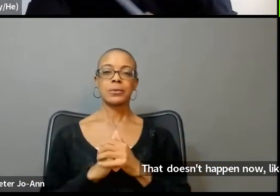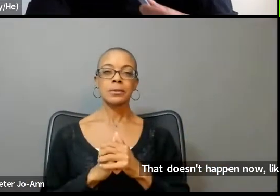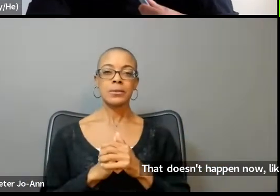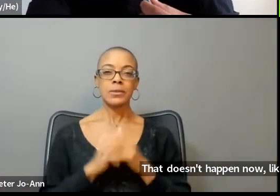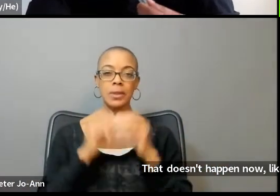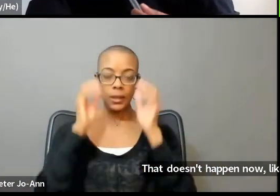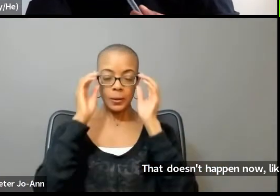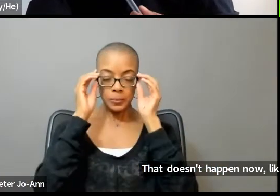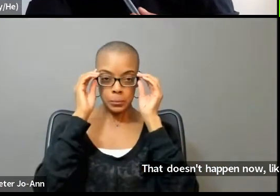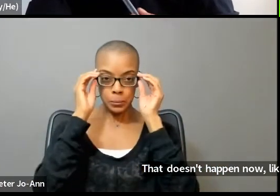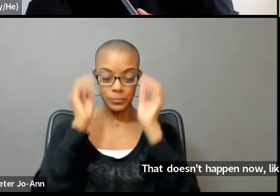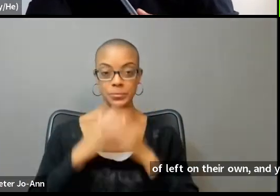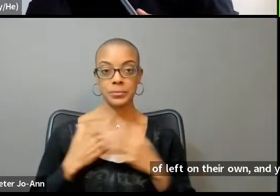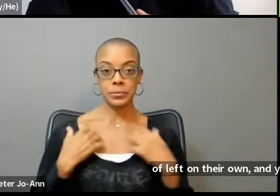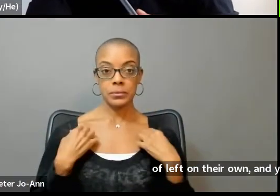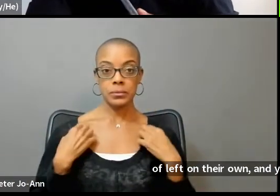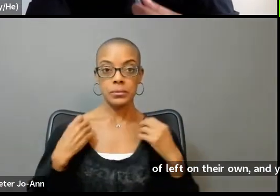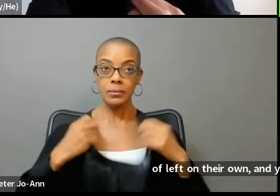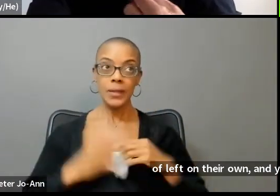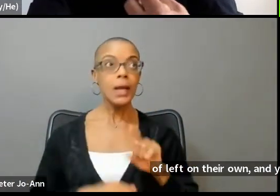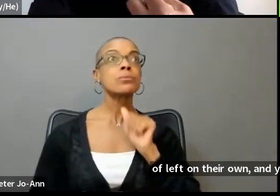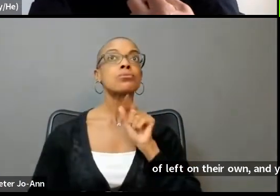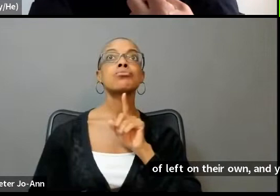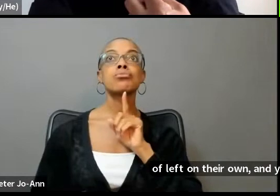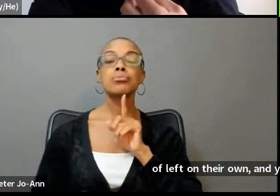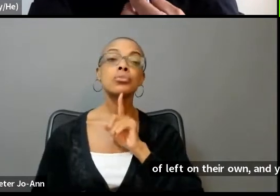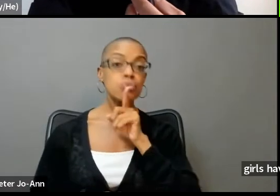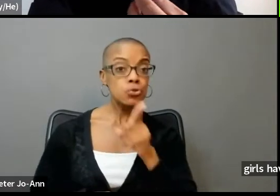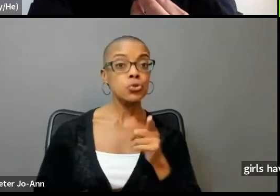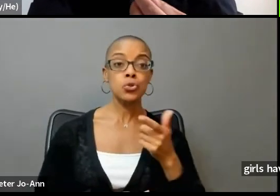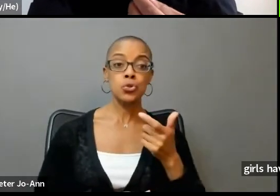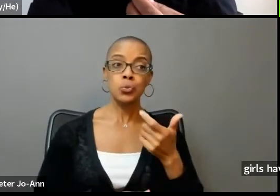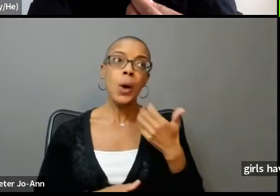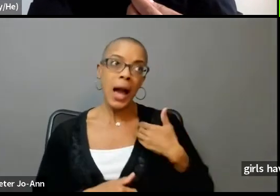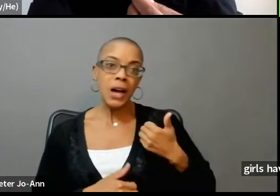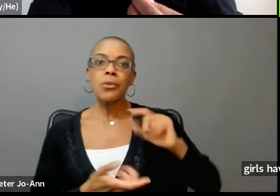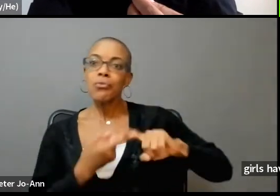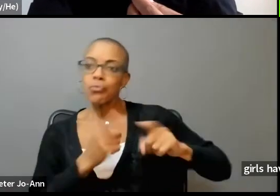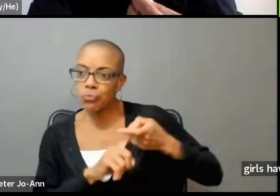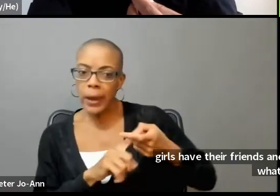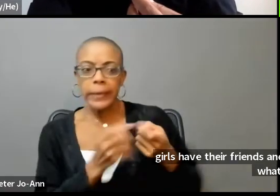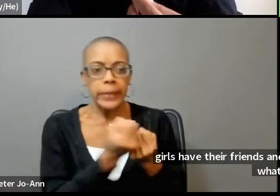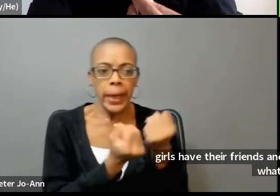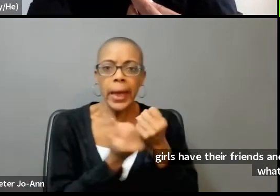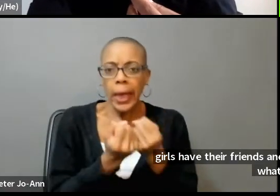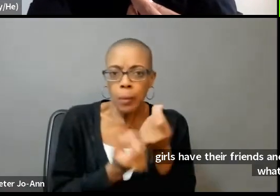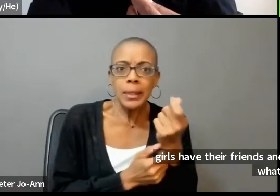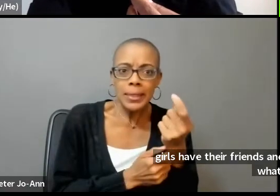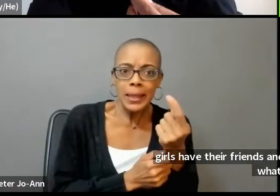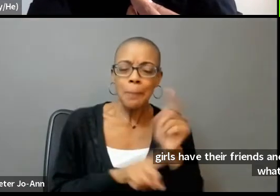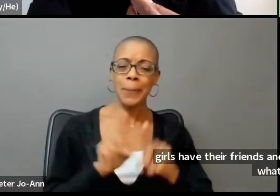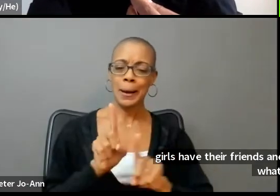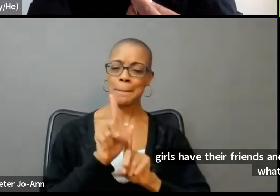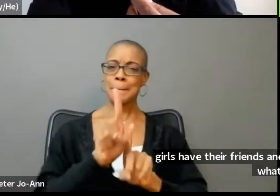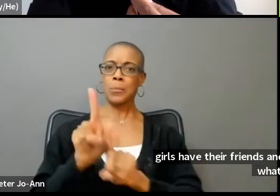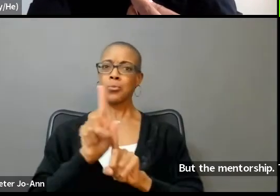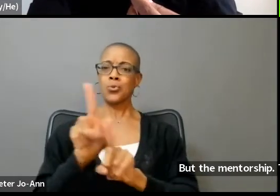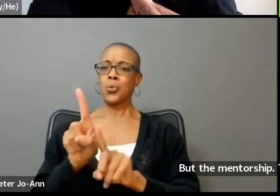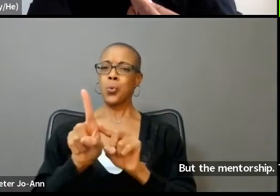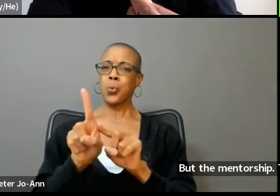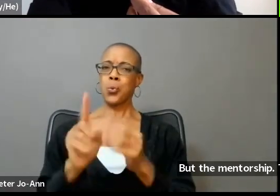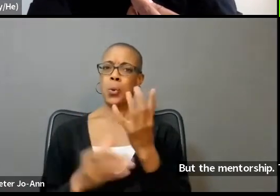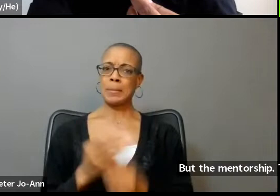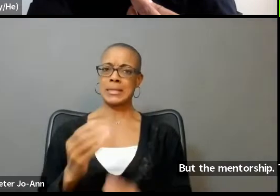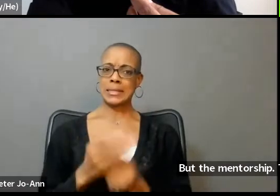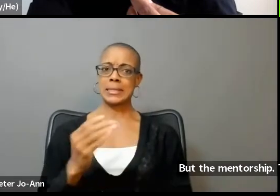I'm sure that the girls have their friends and they help each other or whatever, but the mentorship, this is part of what's happened to